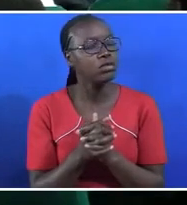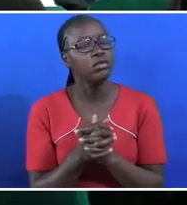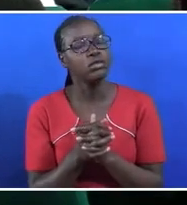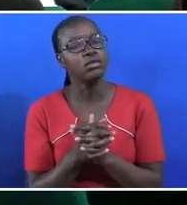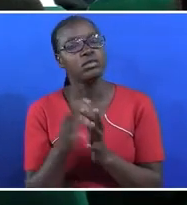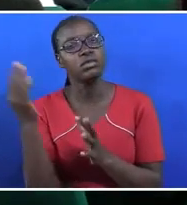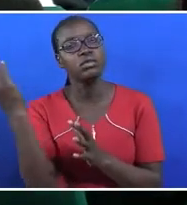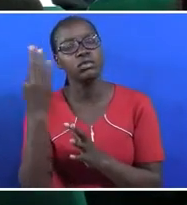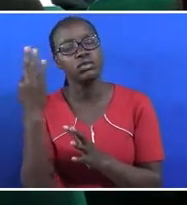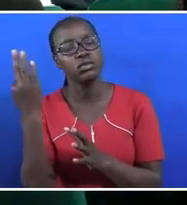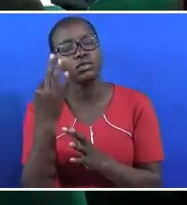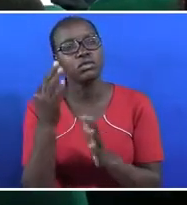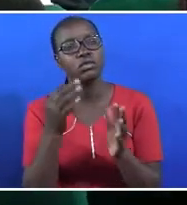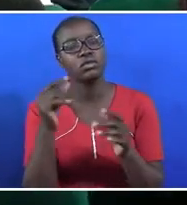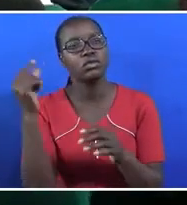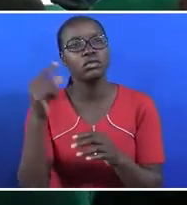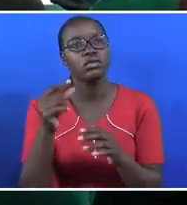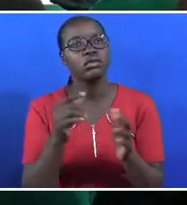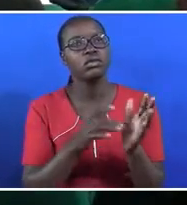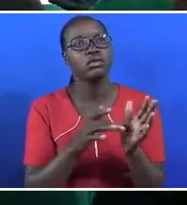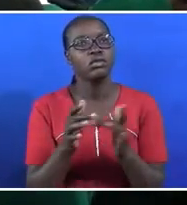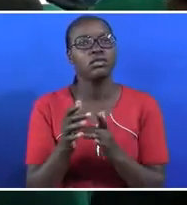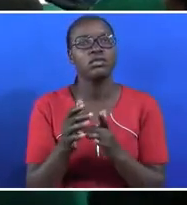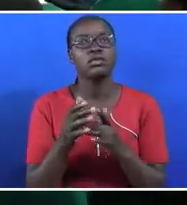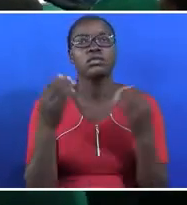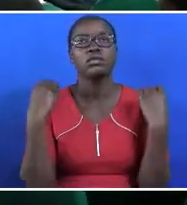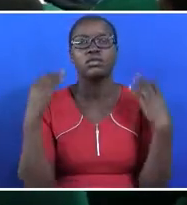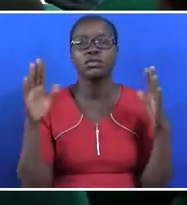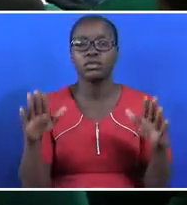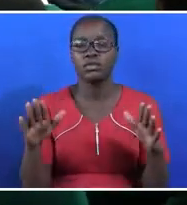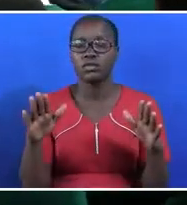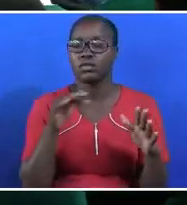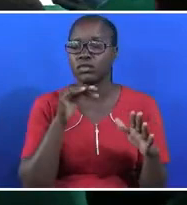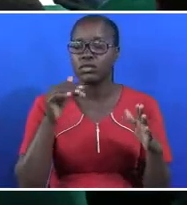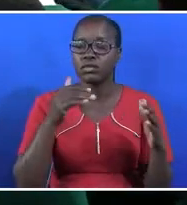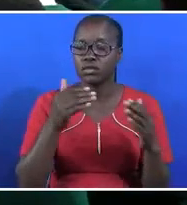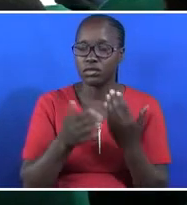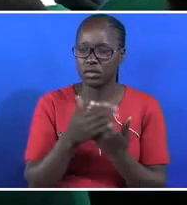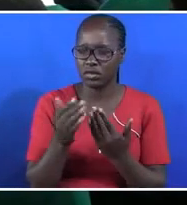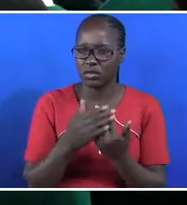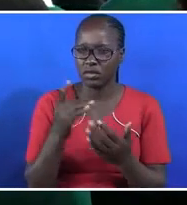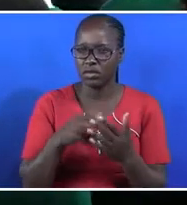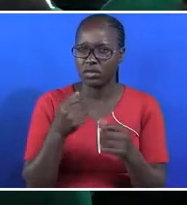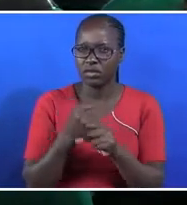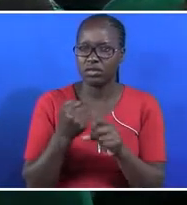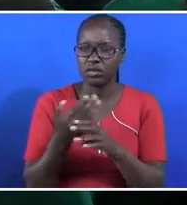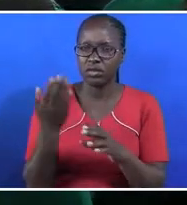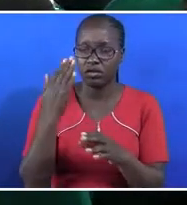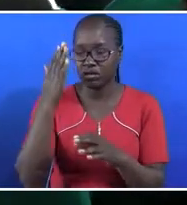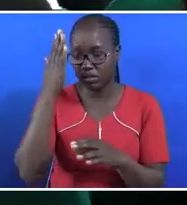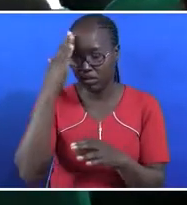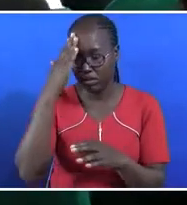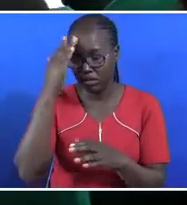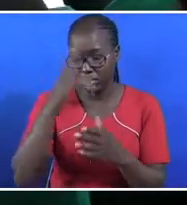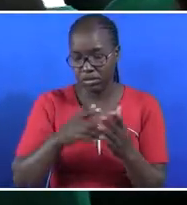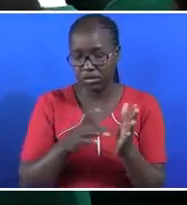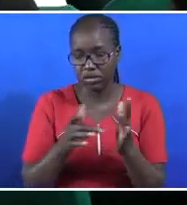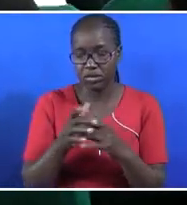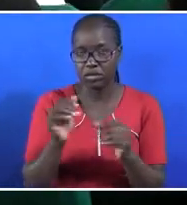me, Jesus, and the angels don't care what you have done in the past, because we know what Jesus can do